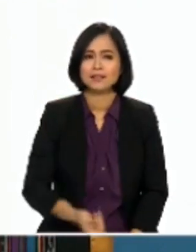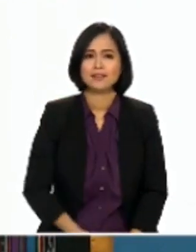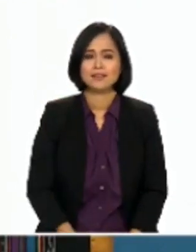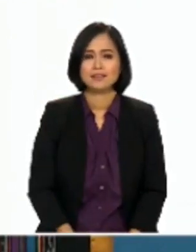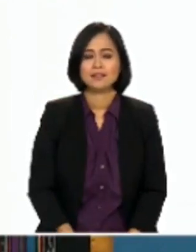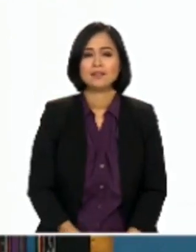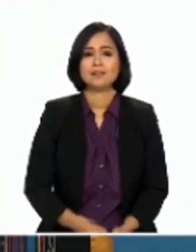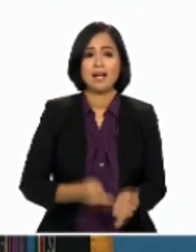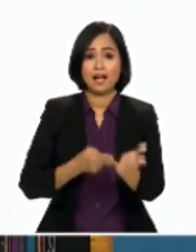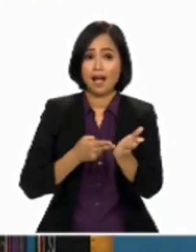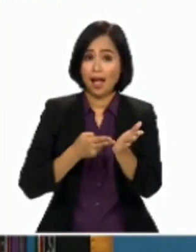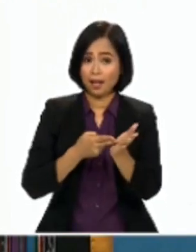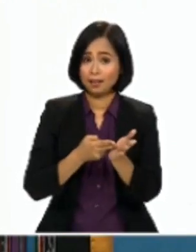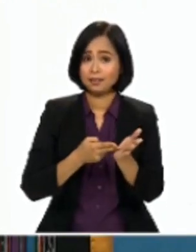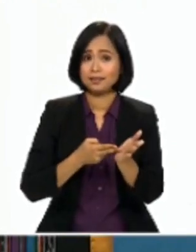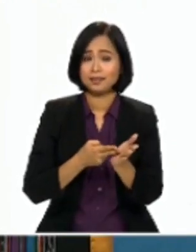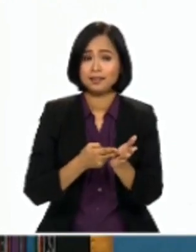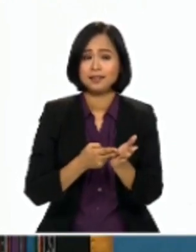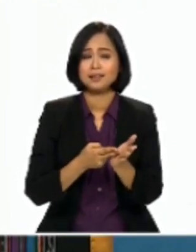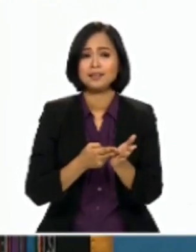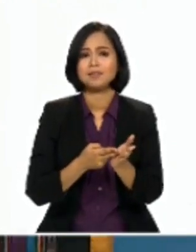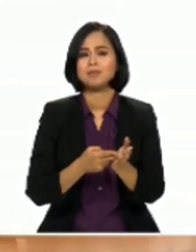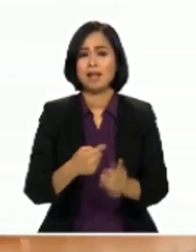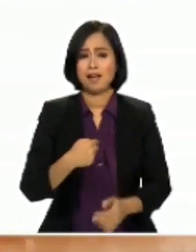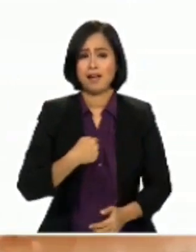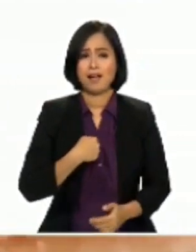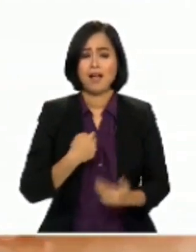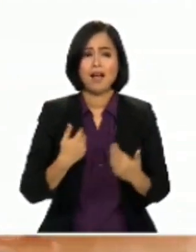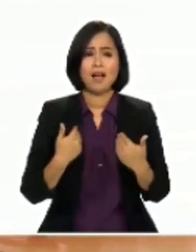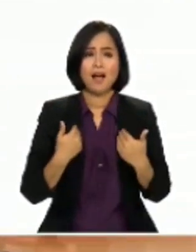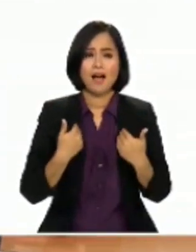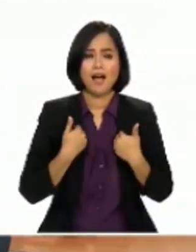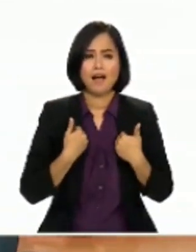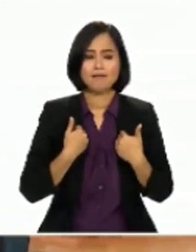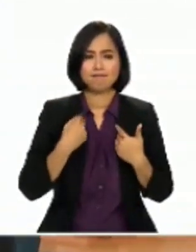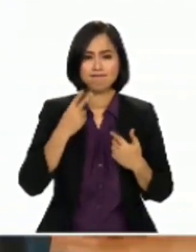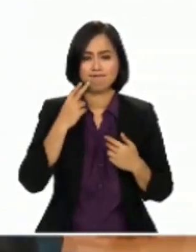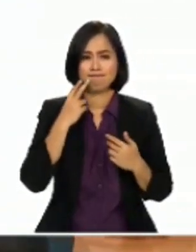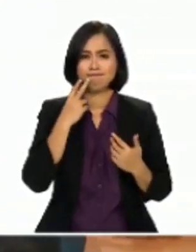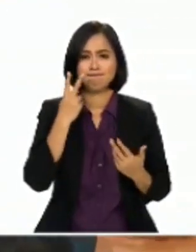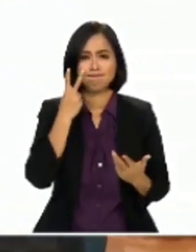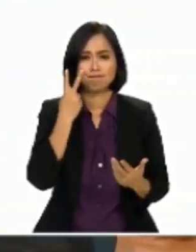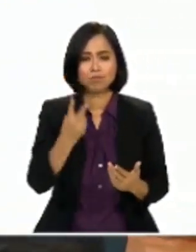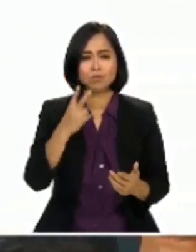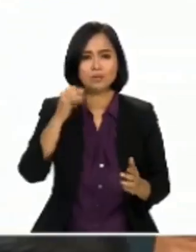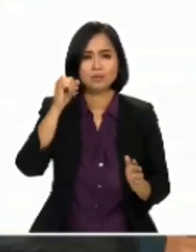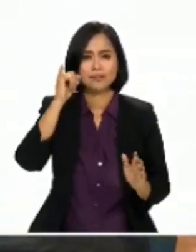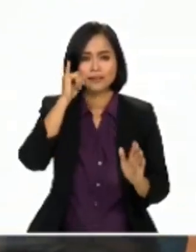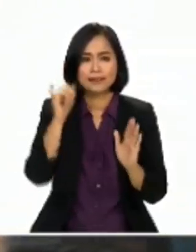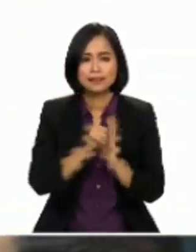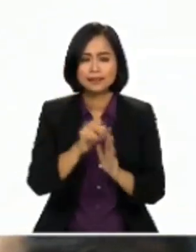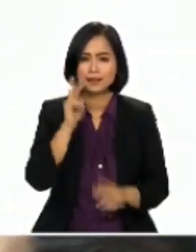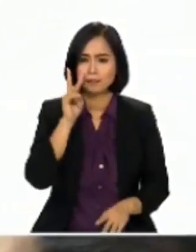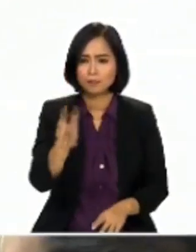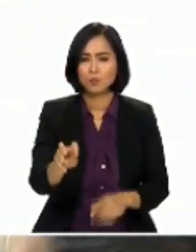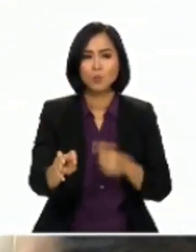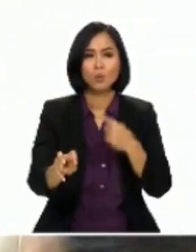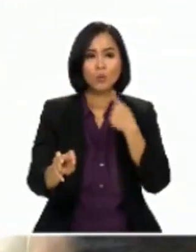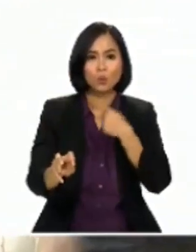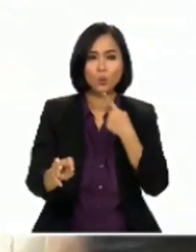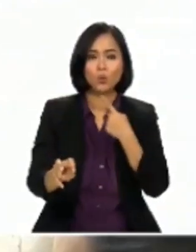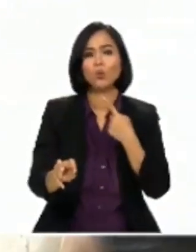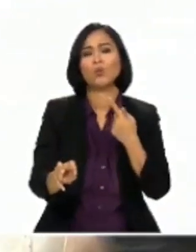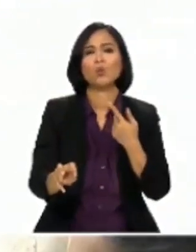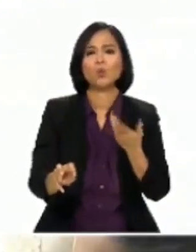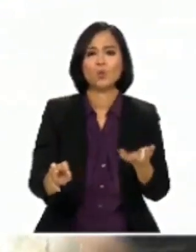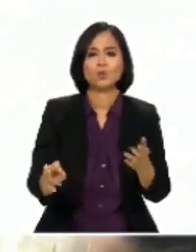Honestly, I have identified the enemy who